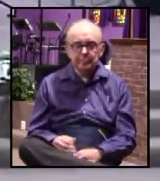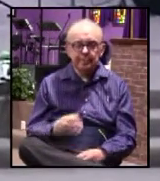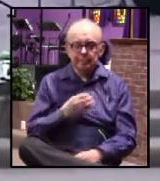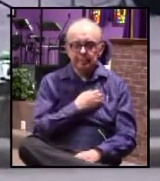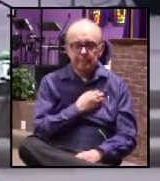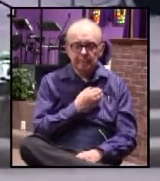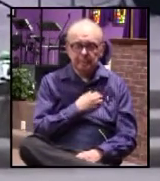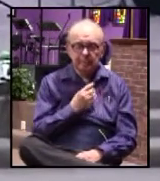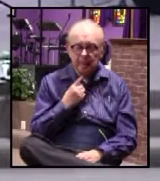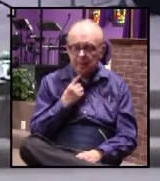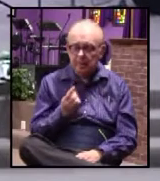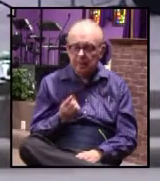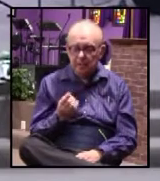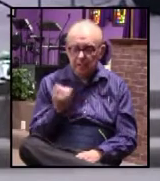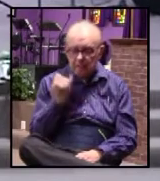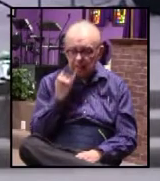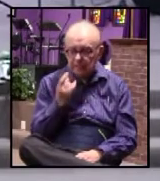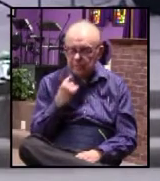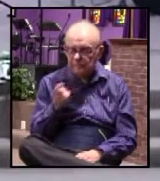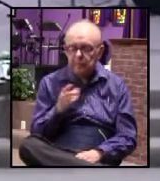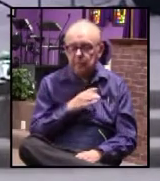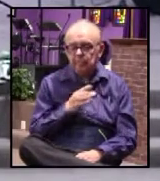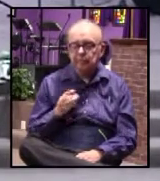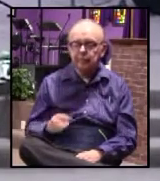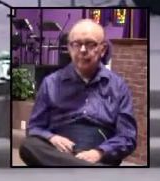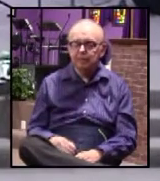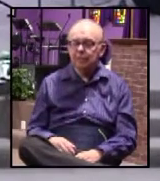Well, I really wanted to see if you were a Christian.